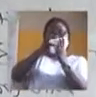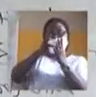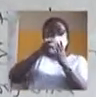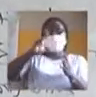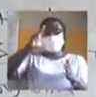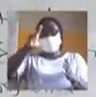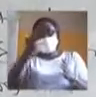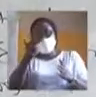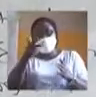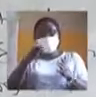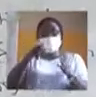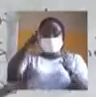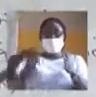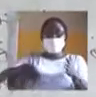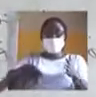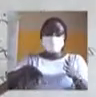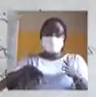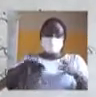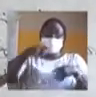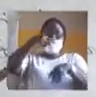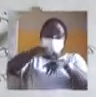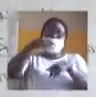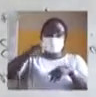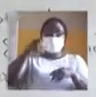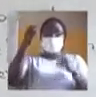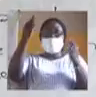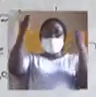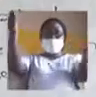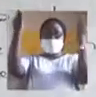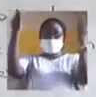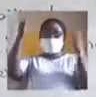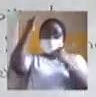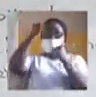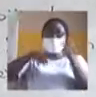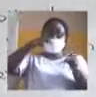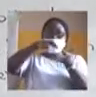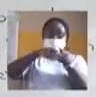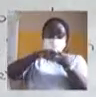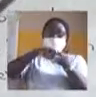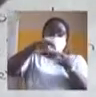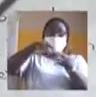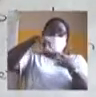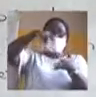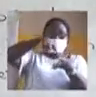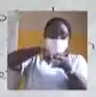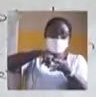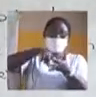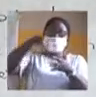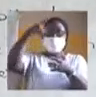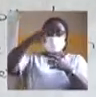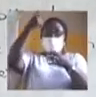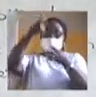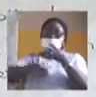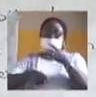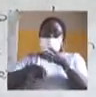The last P stands for price change expectation. The A stands for advertisement, while the T stands